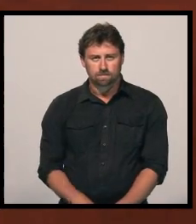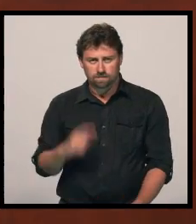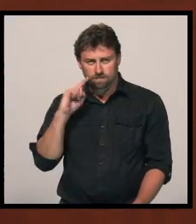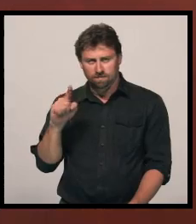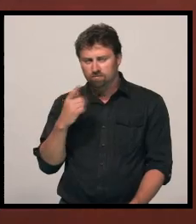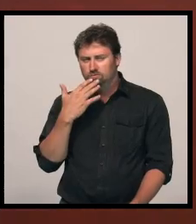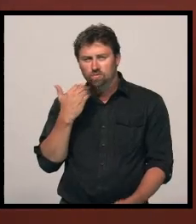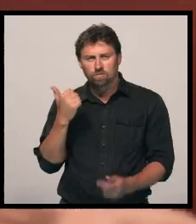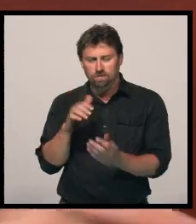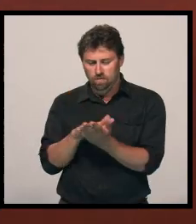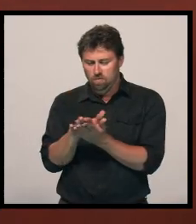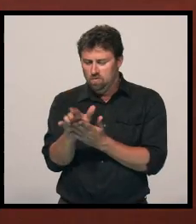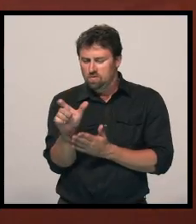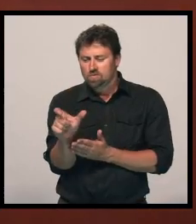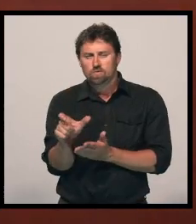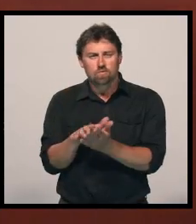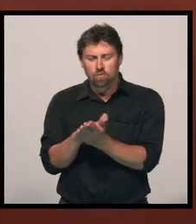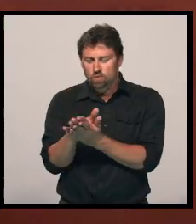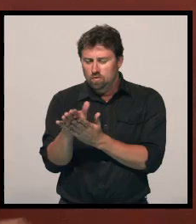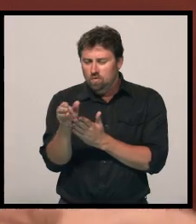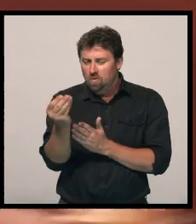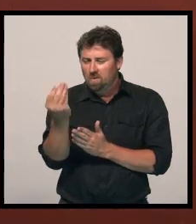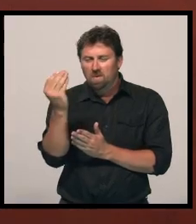width shaving, nice and fine.